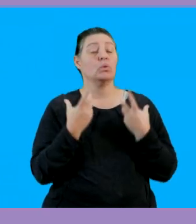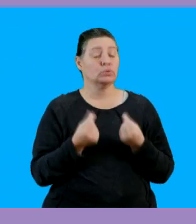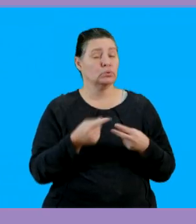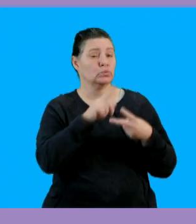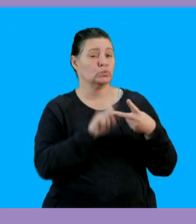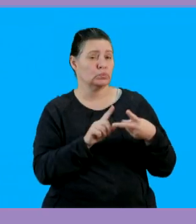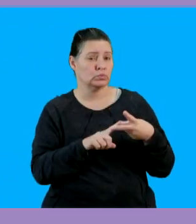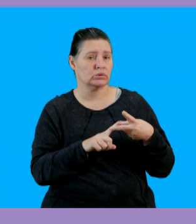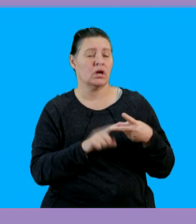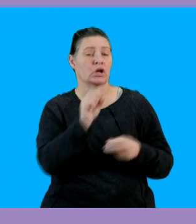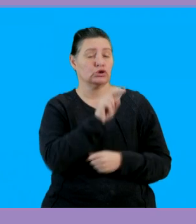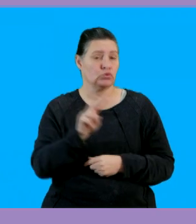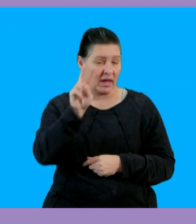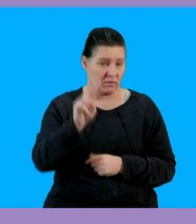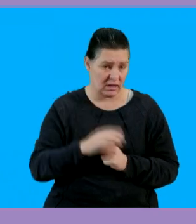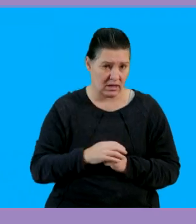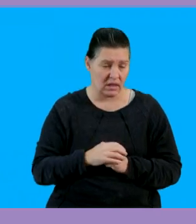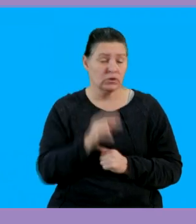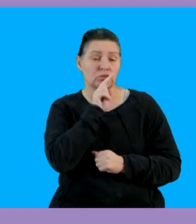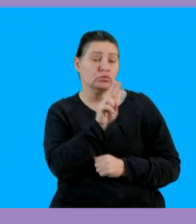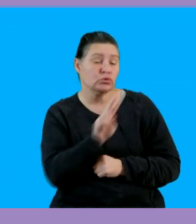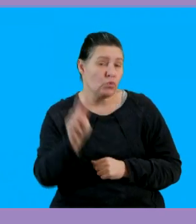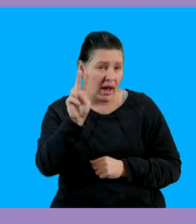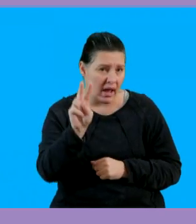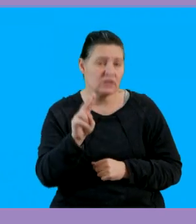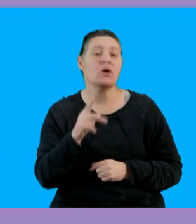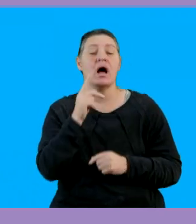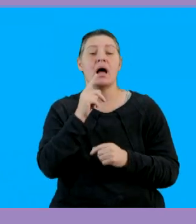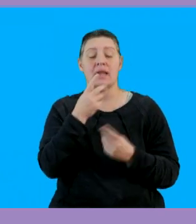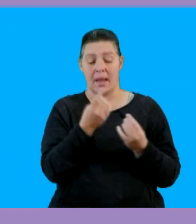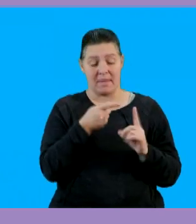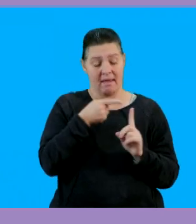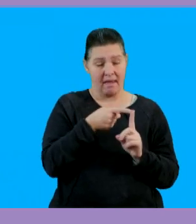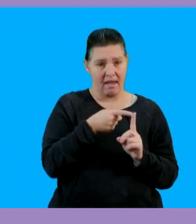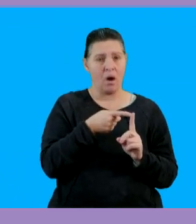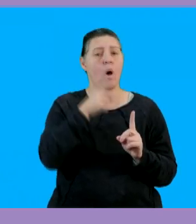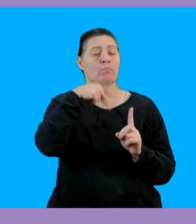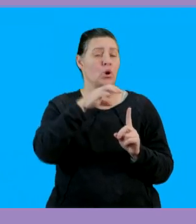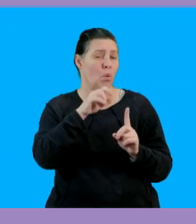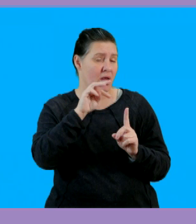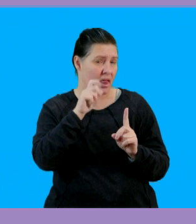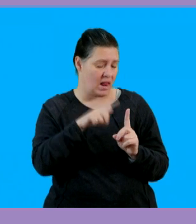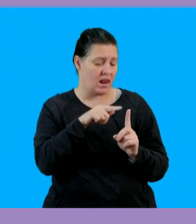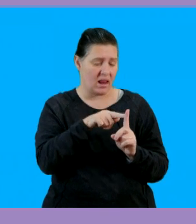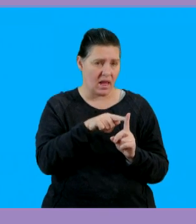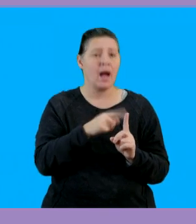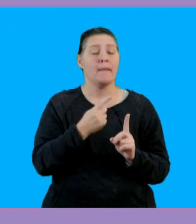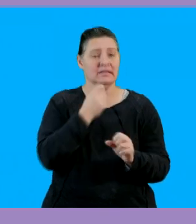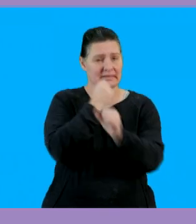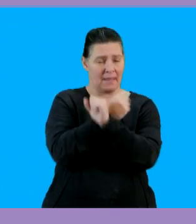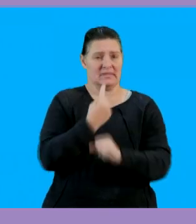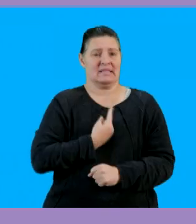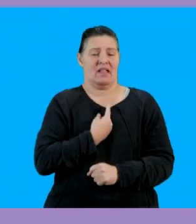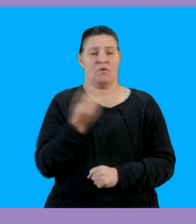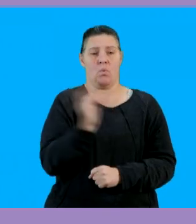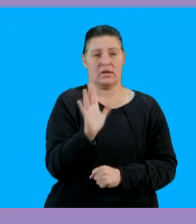are also going to be talking about squaring. And remember, to square is to multiply a number or a polynomial by itself